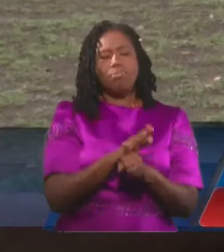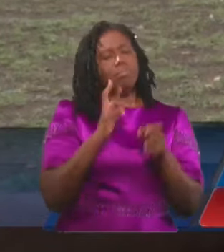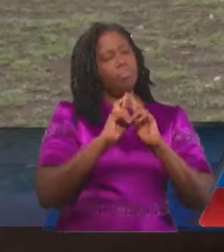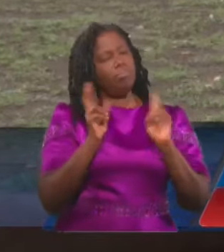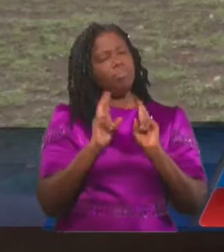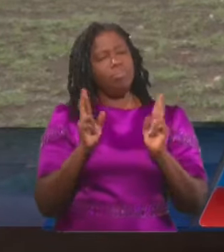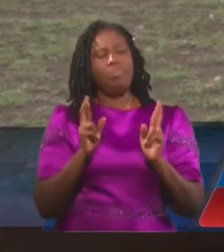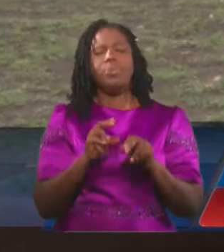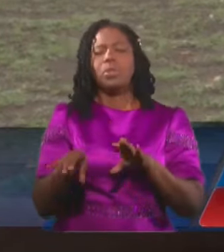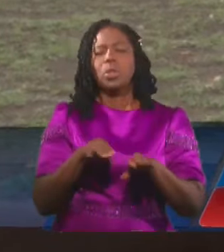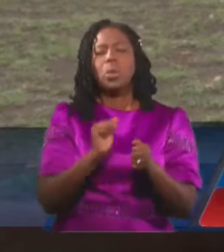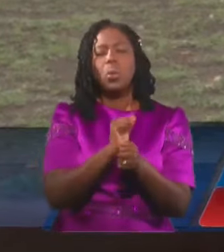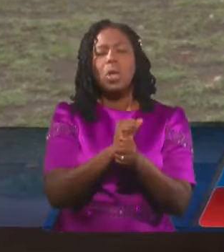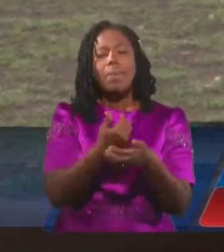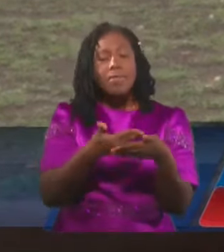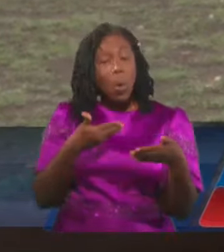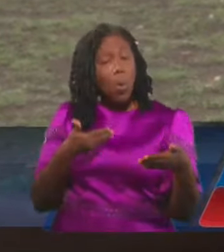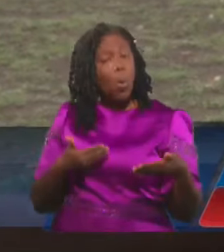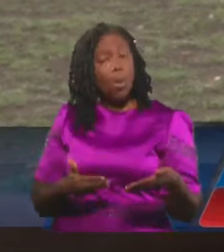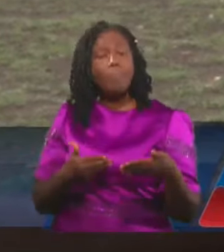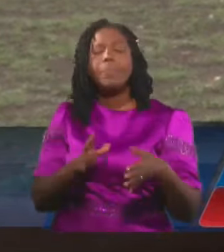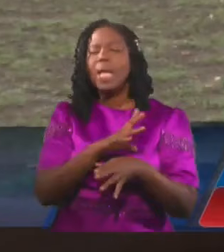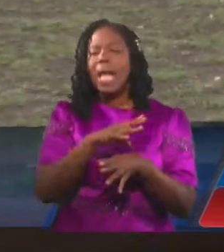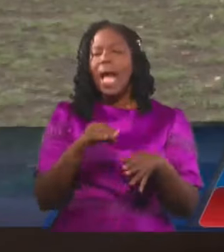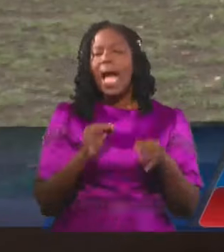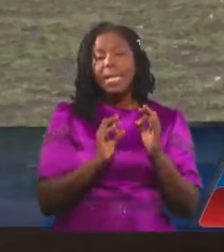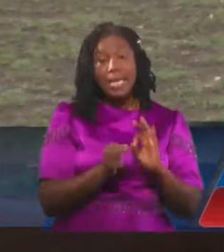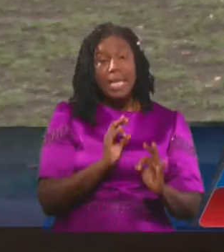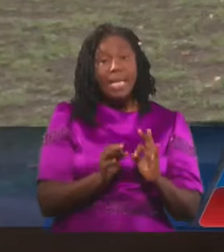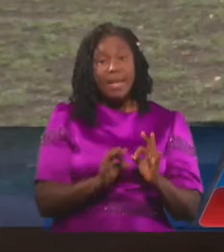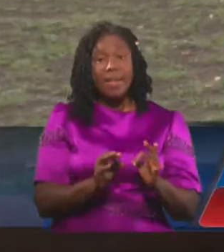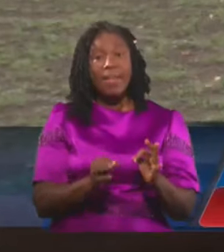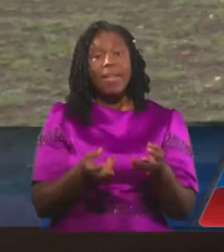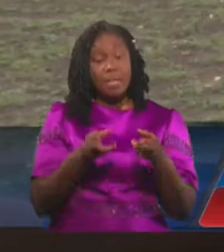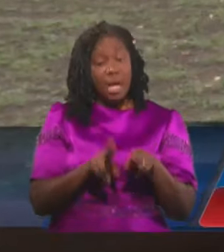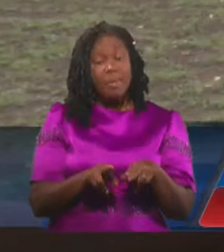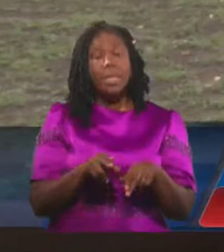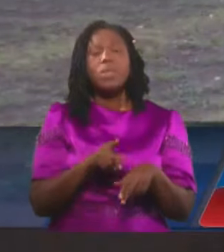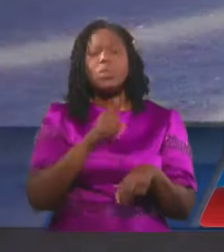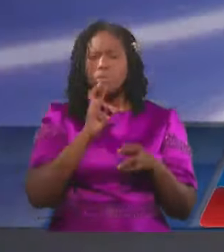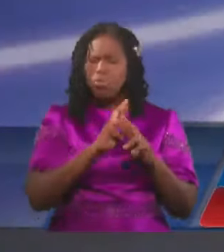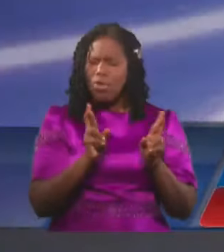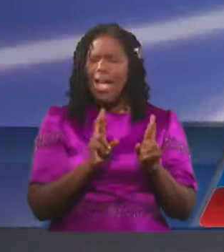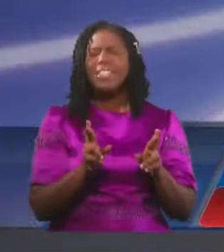if, in fact, that arises, we will be ready to execute. I know for